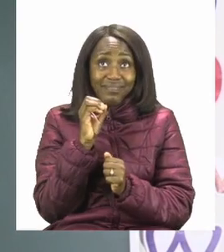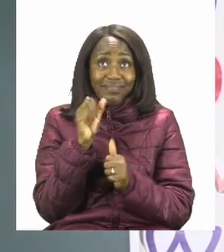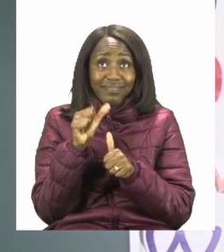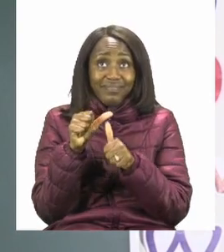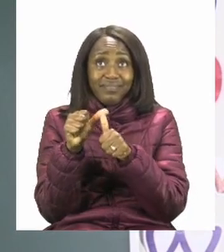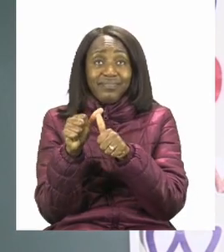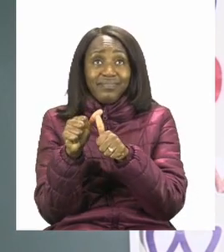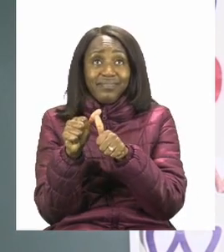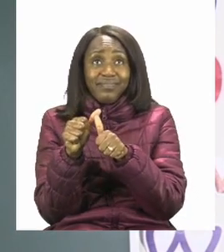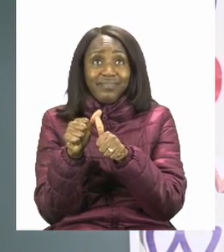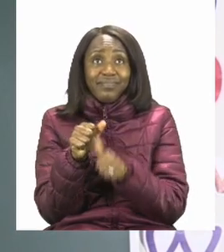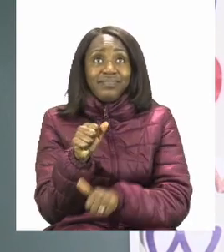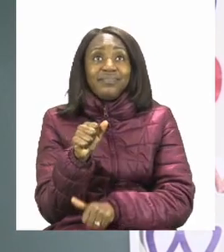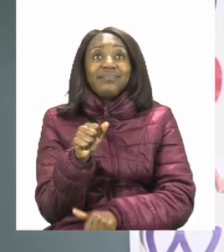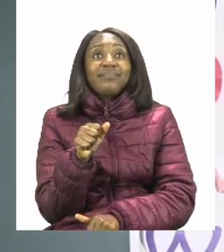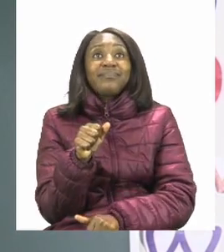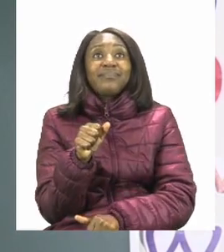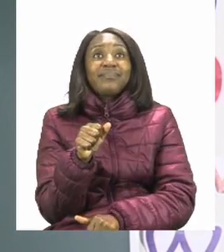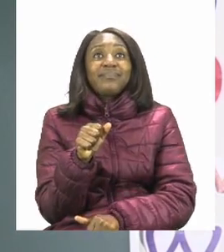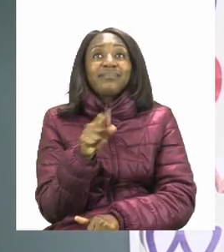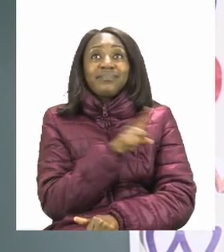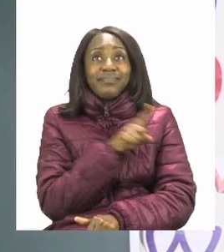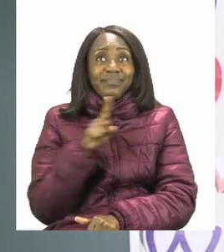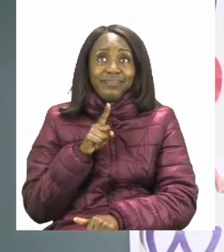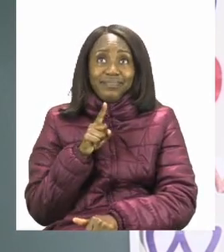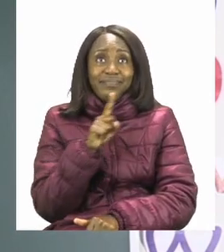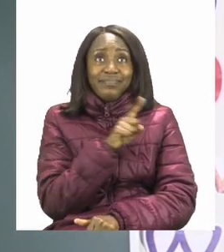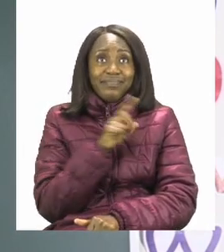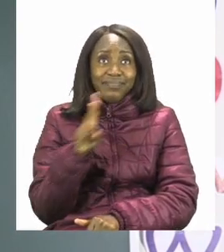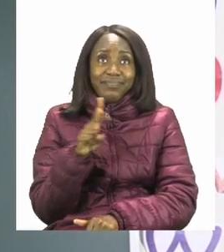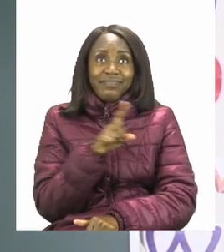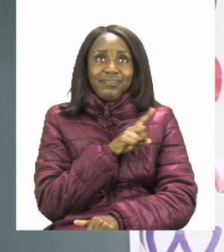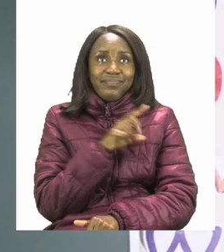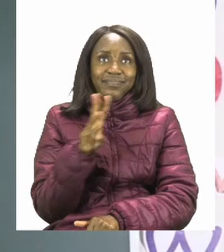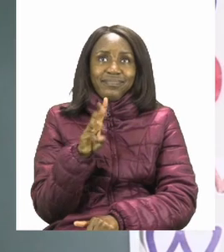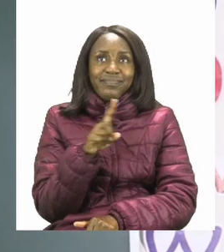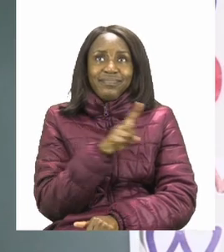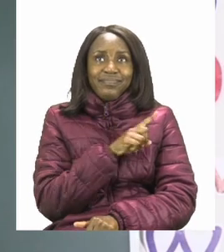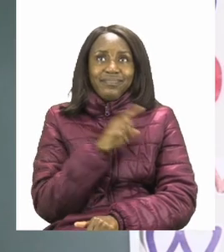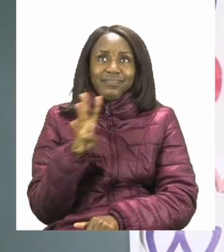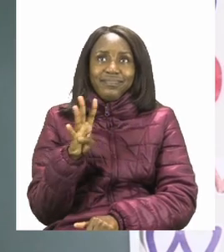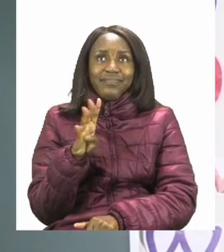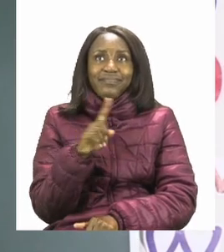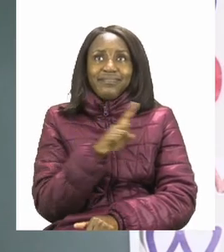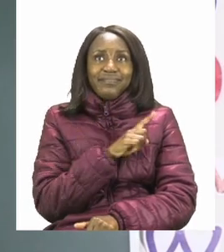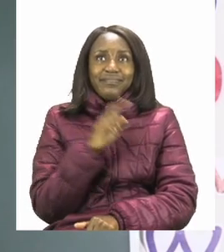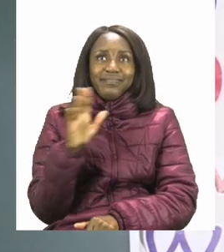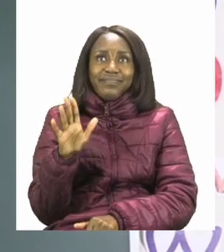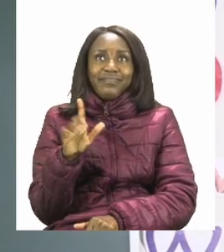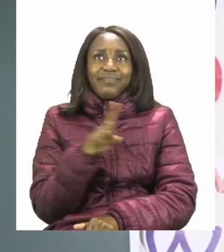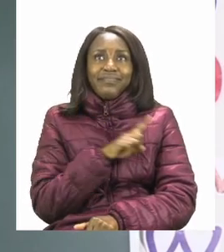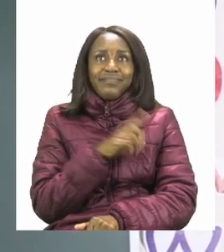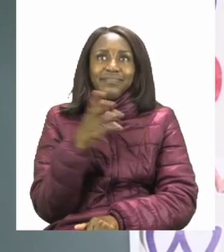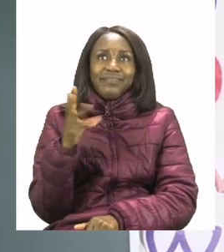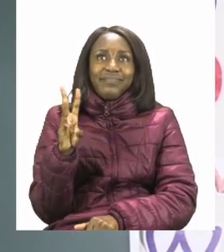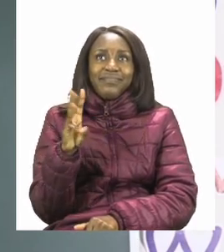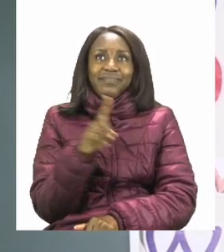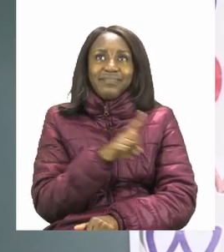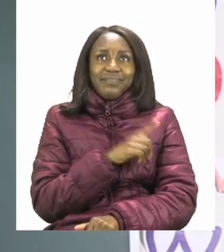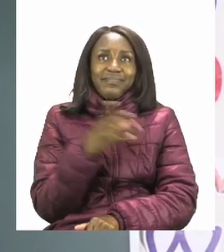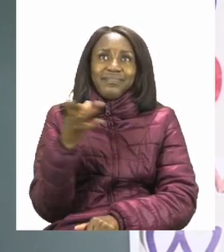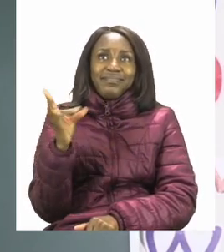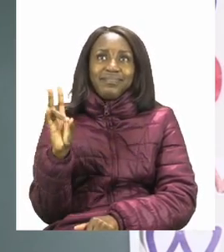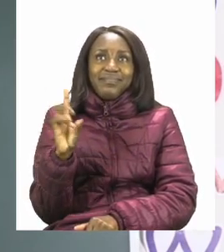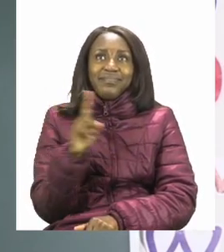count on 11, 12, 13, 14, 15,